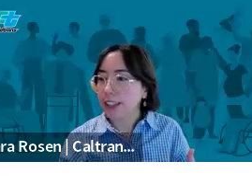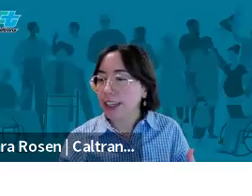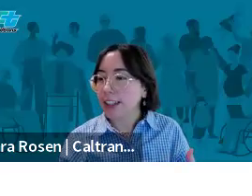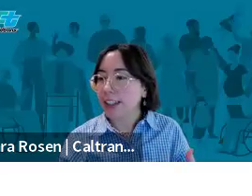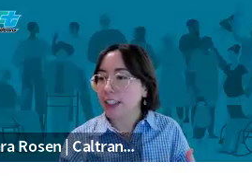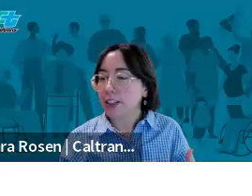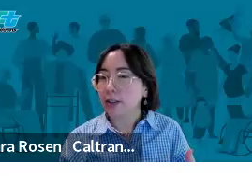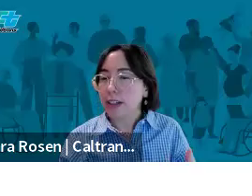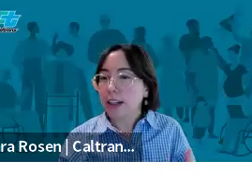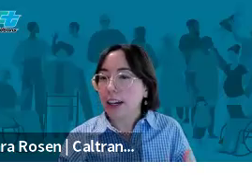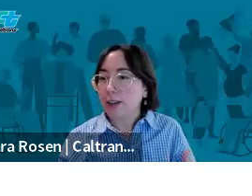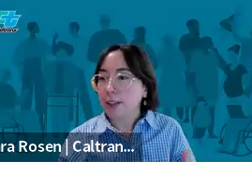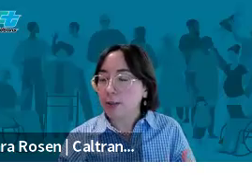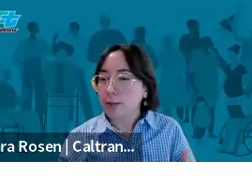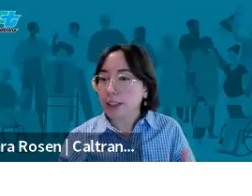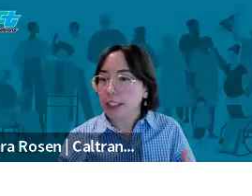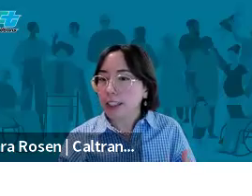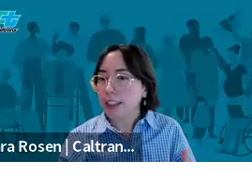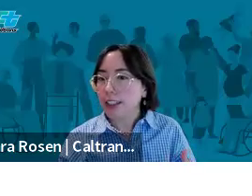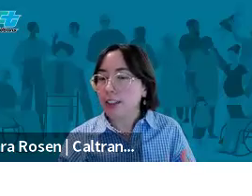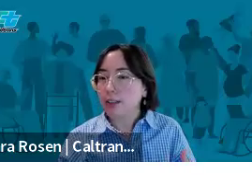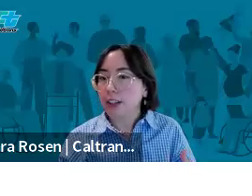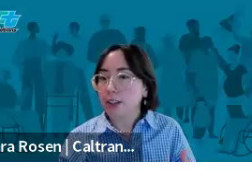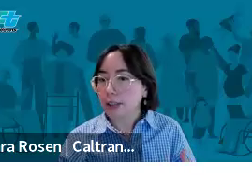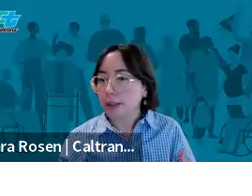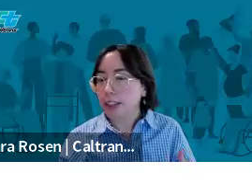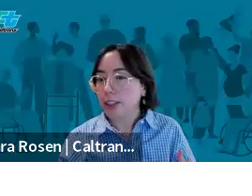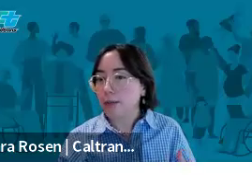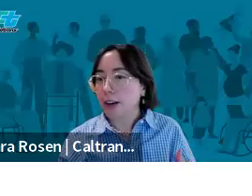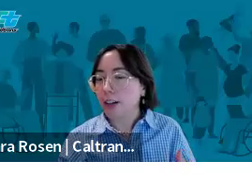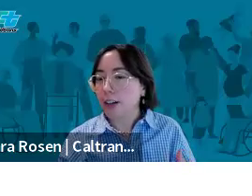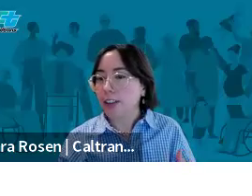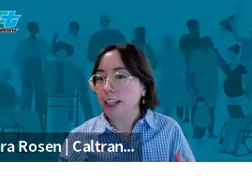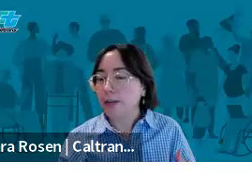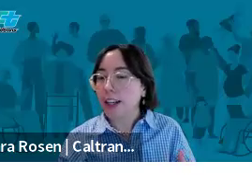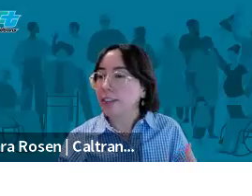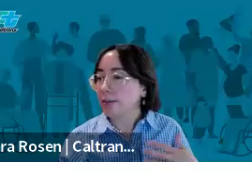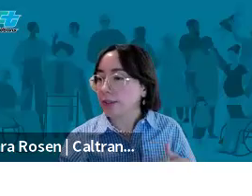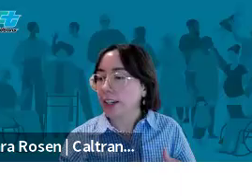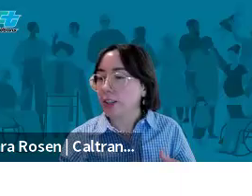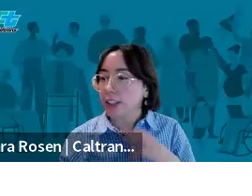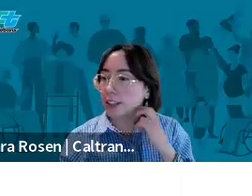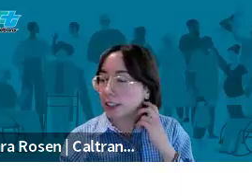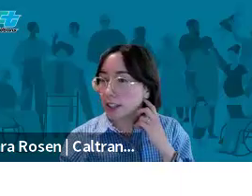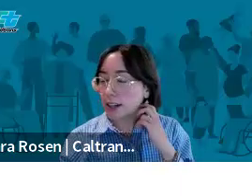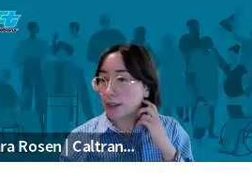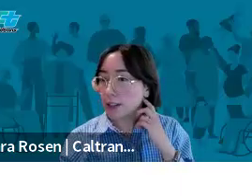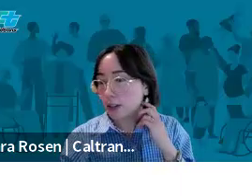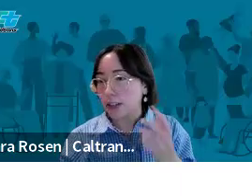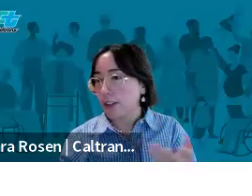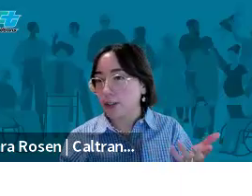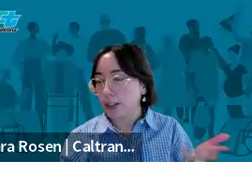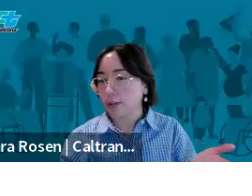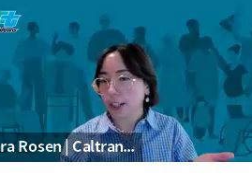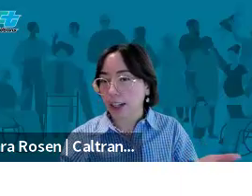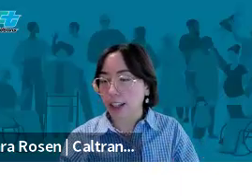we plan to send it to. We do intend to send it to our transportation partners, and we have some Caltrans